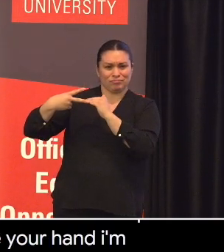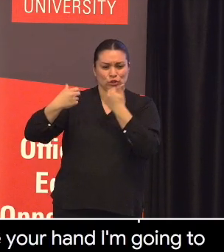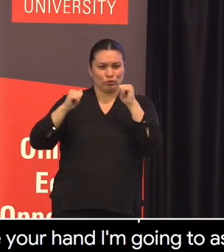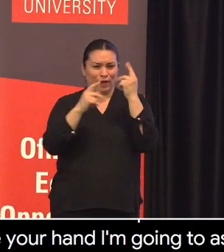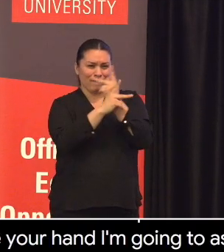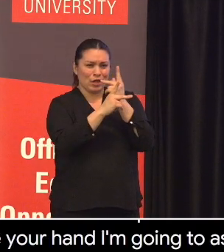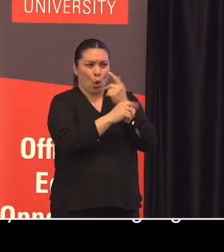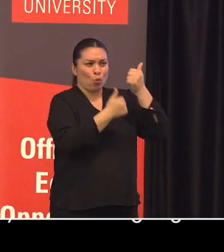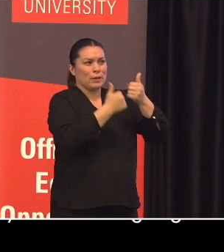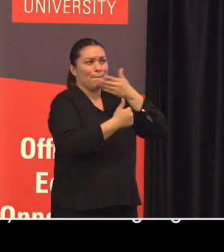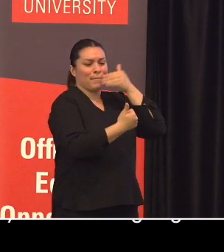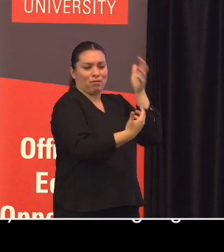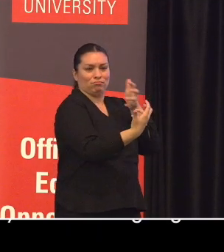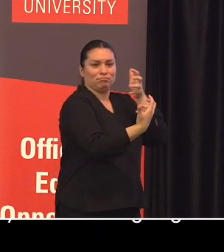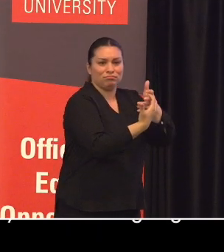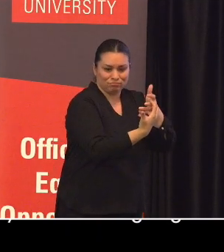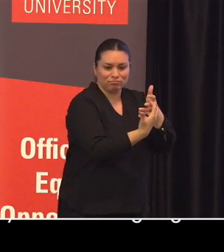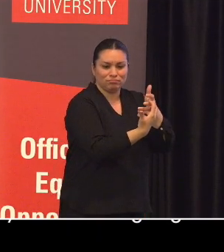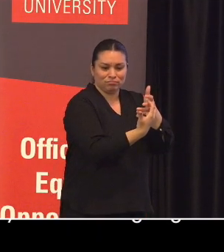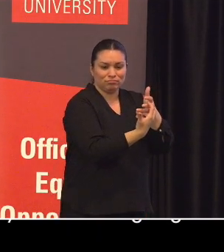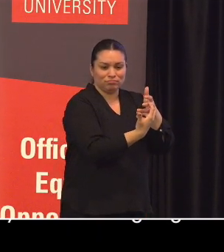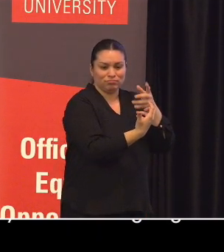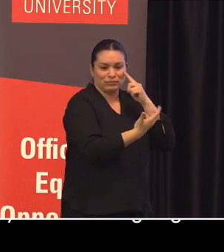ask for option A, and then I'll ask for option B.